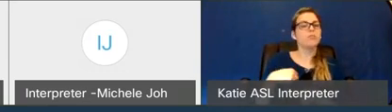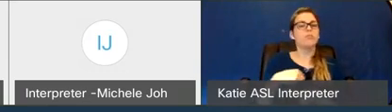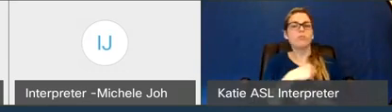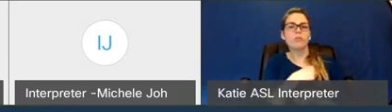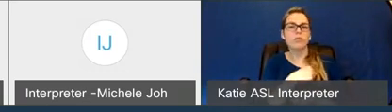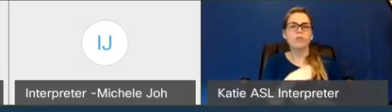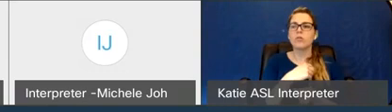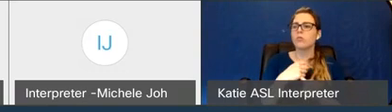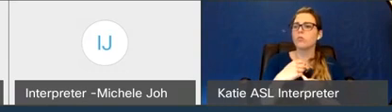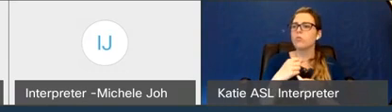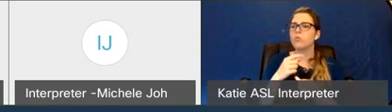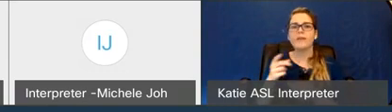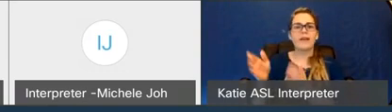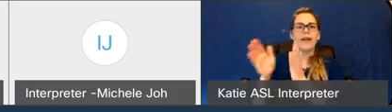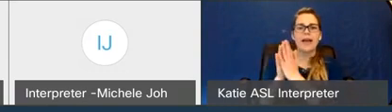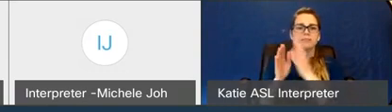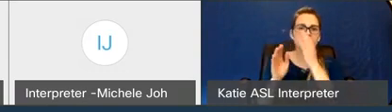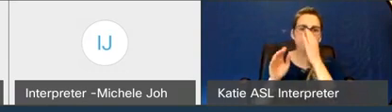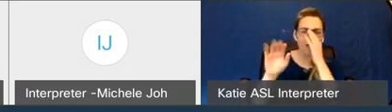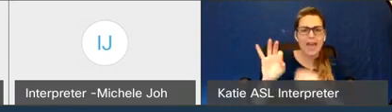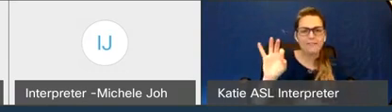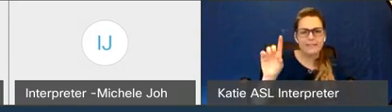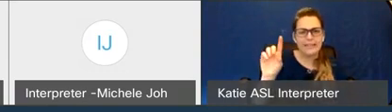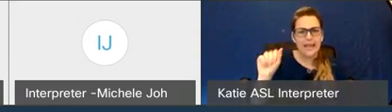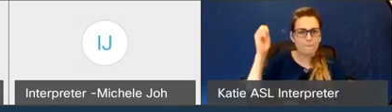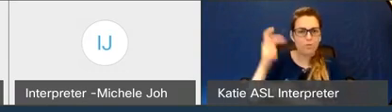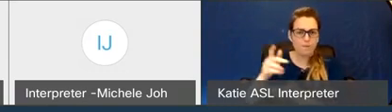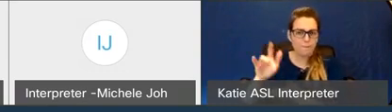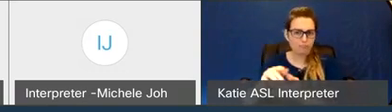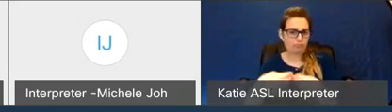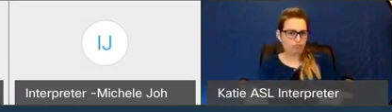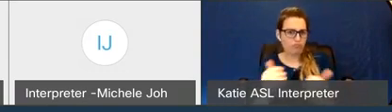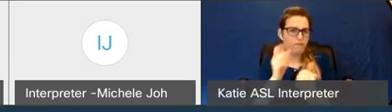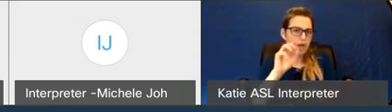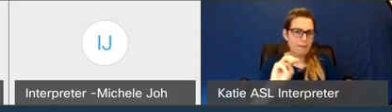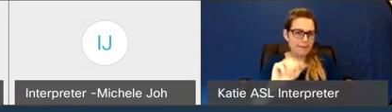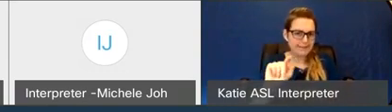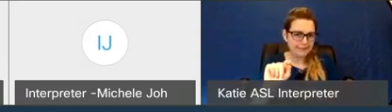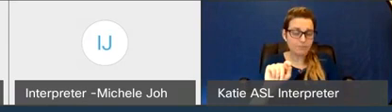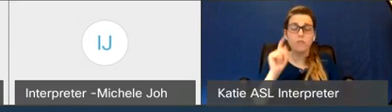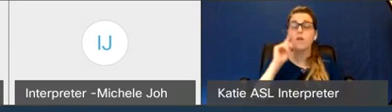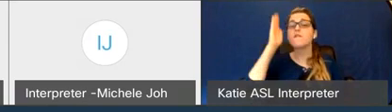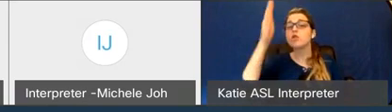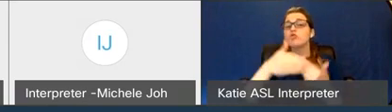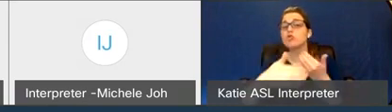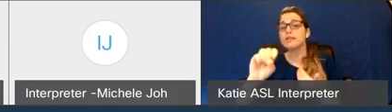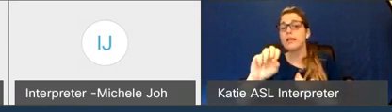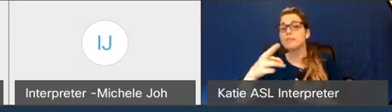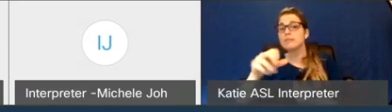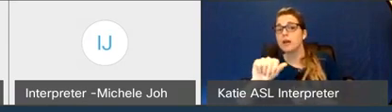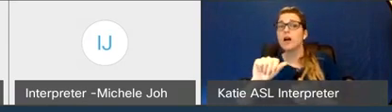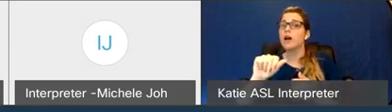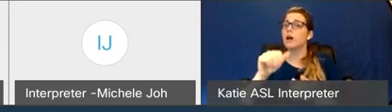to FDA-approved medications. Therefore, if drug courts are interested in future SAMHSA funding, attending this VLC will be very